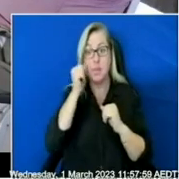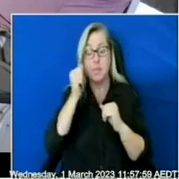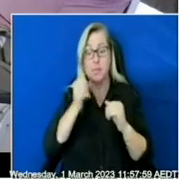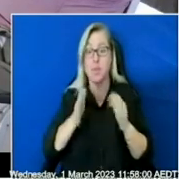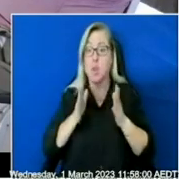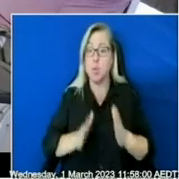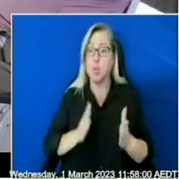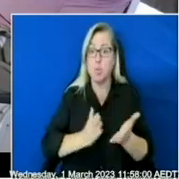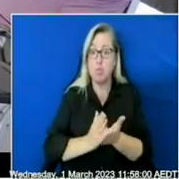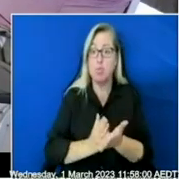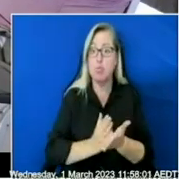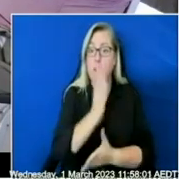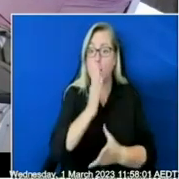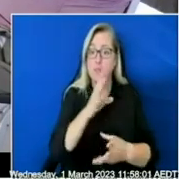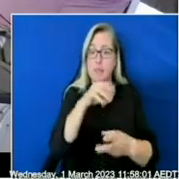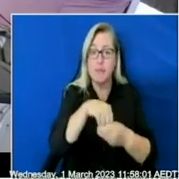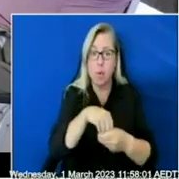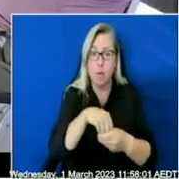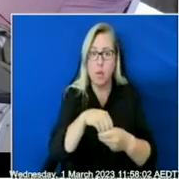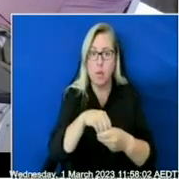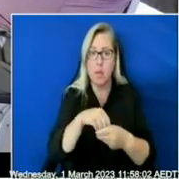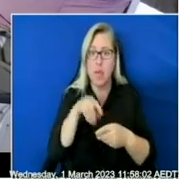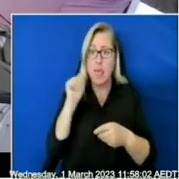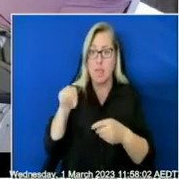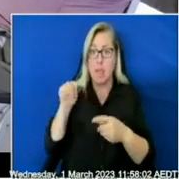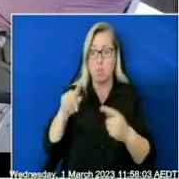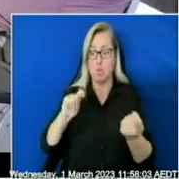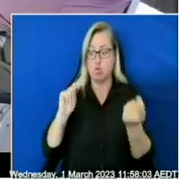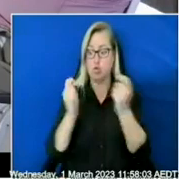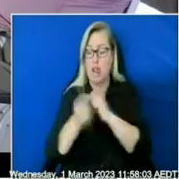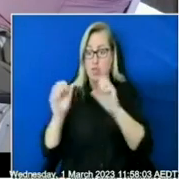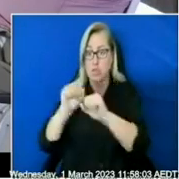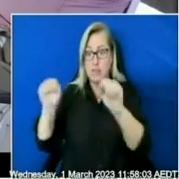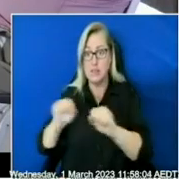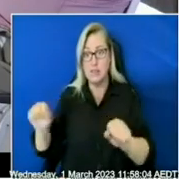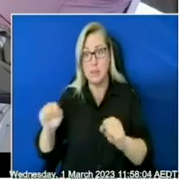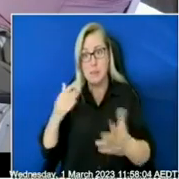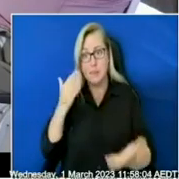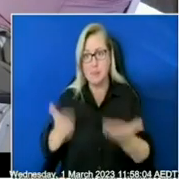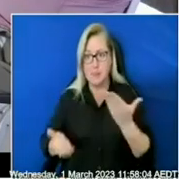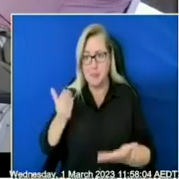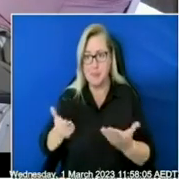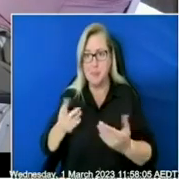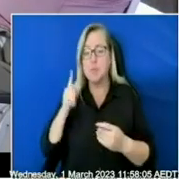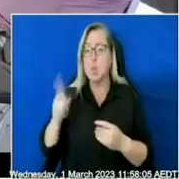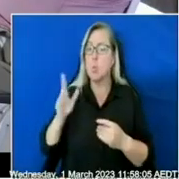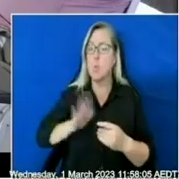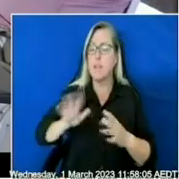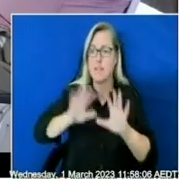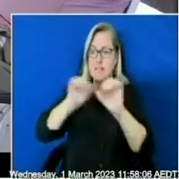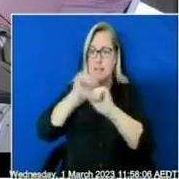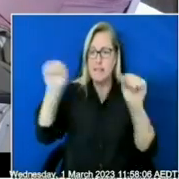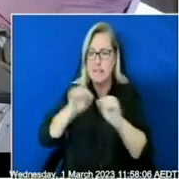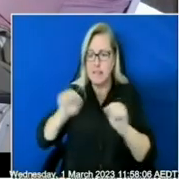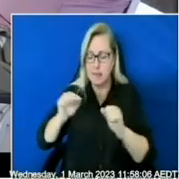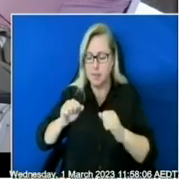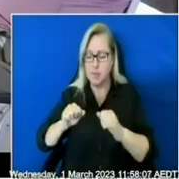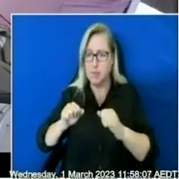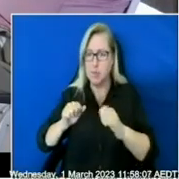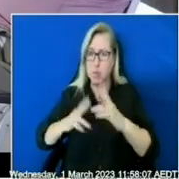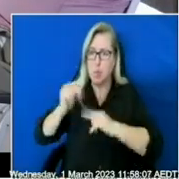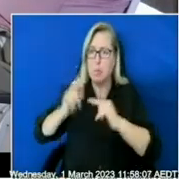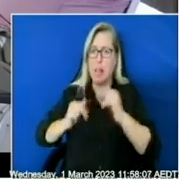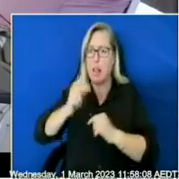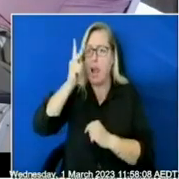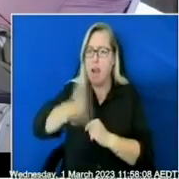the system? We need these systems rebuilt. Like, you can't tinker around these edges and what have you. And